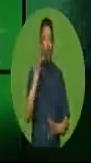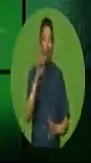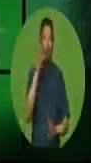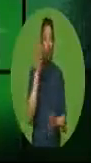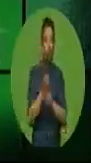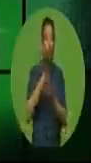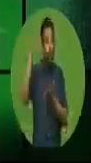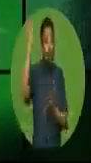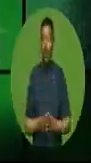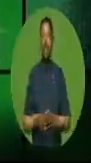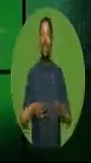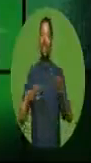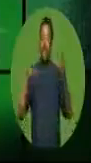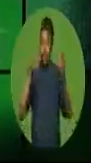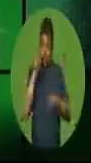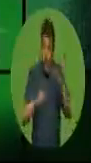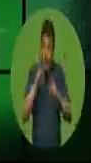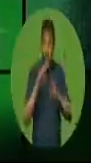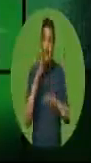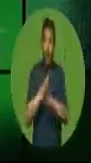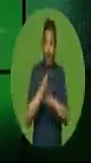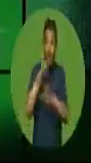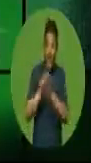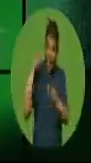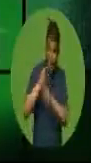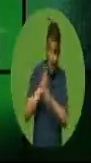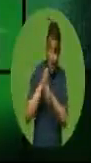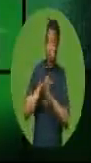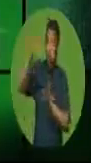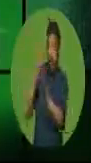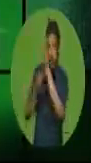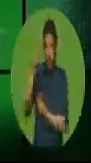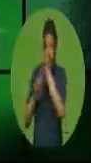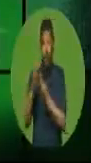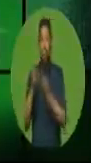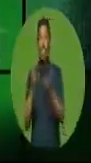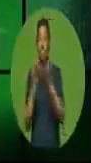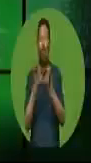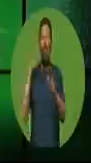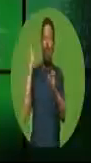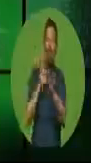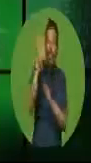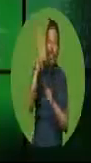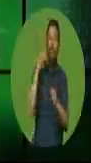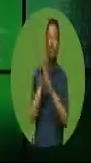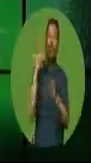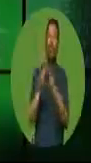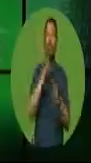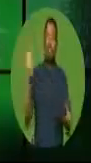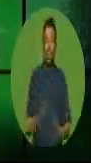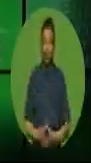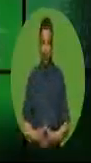would be correct. The public enterprises that were engaged in foreign trade were neither